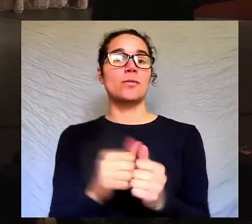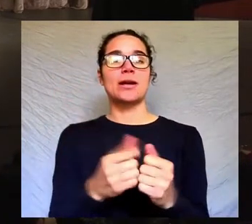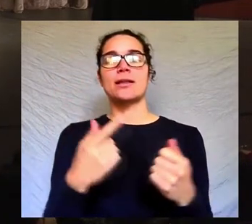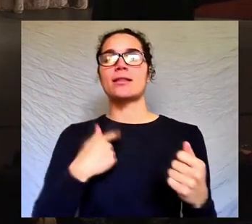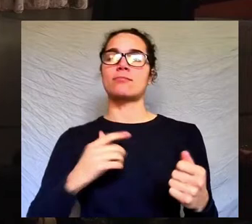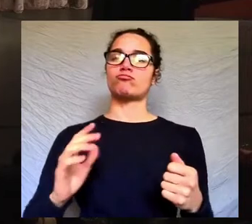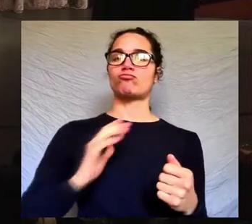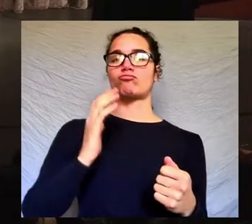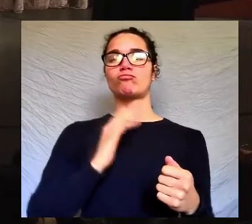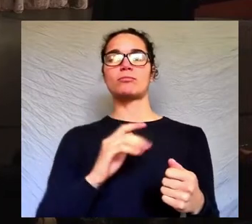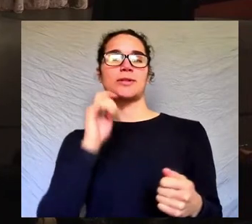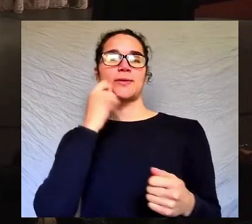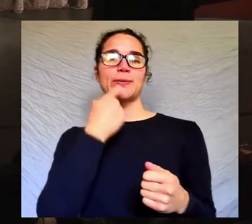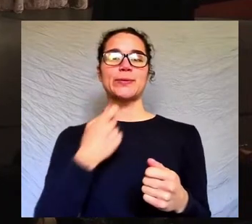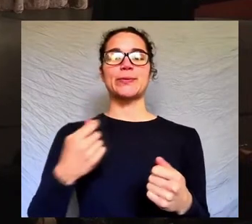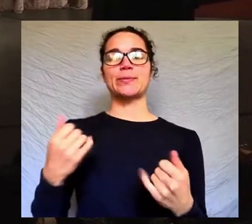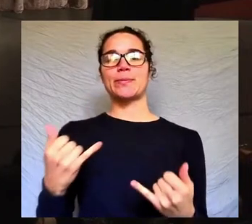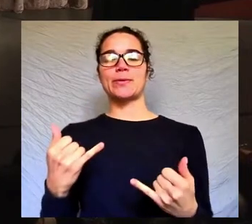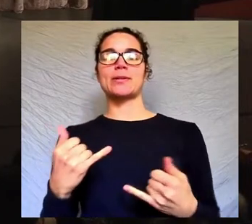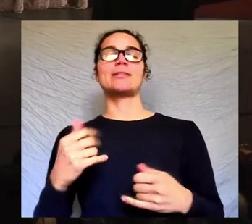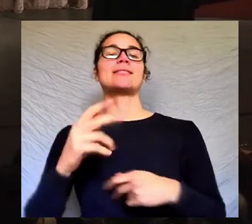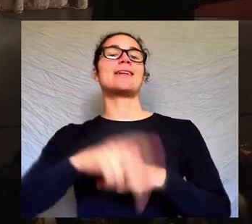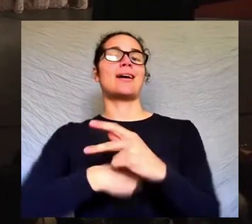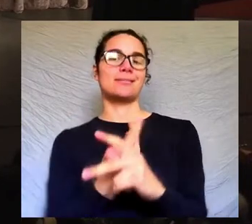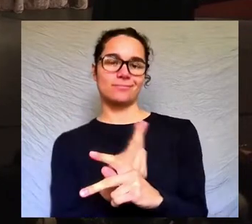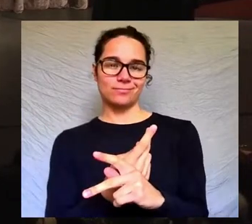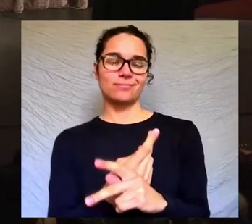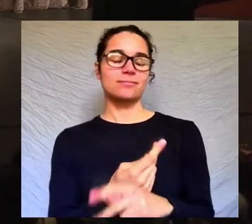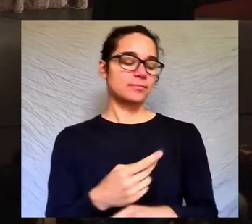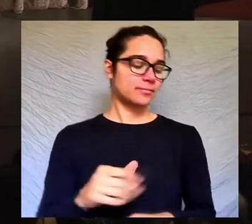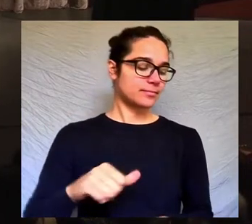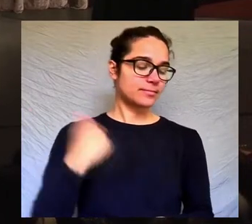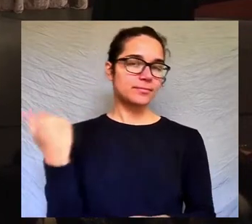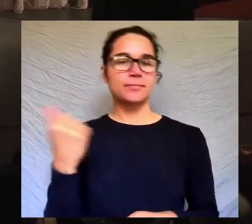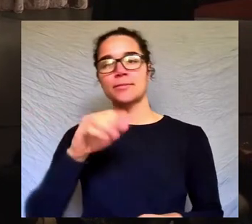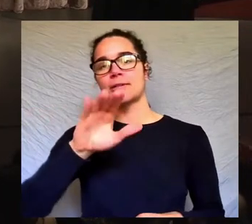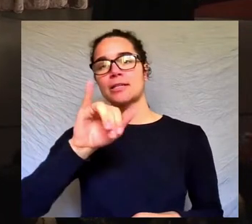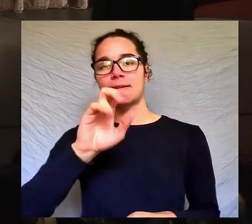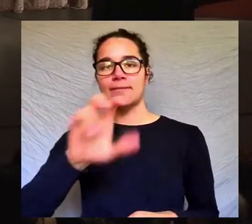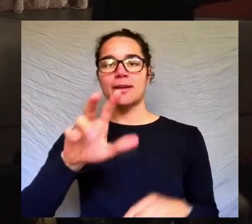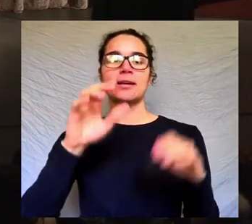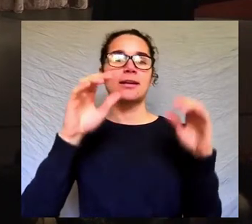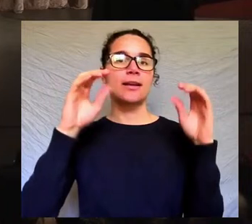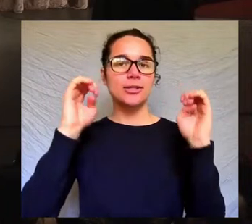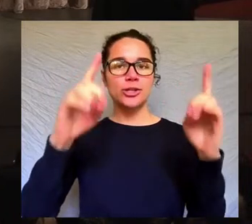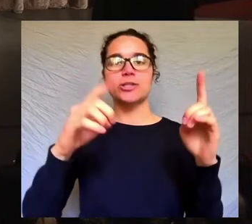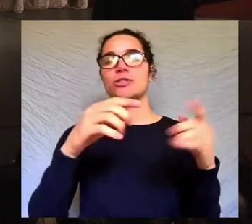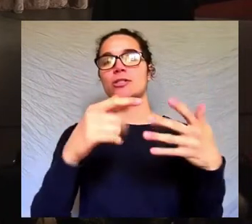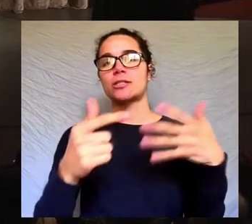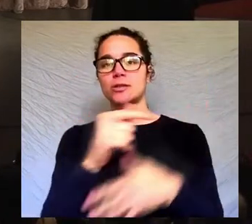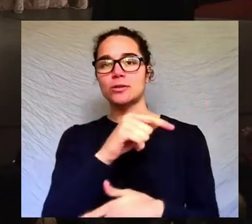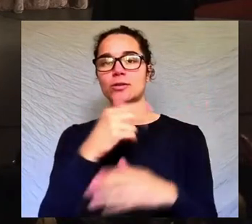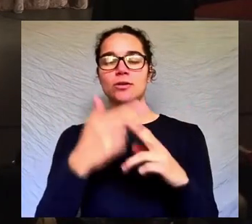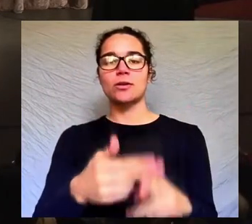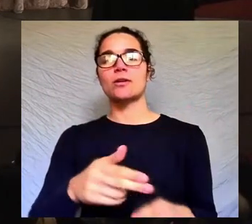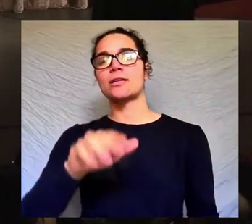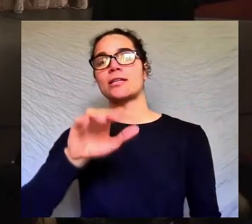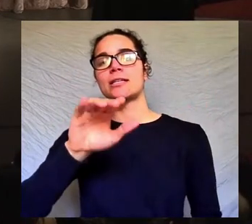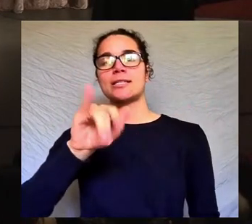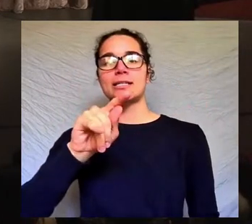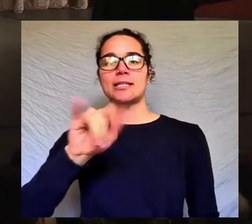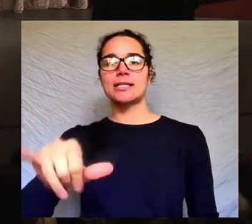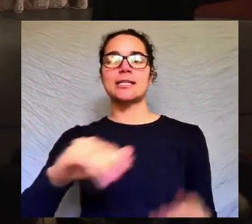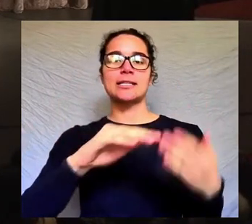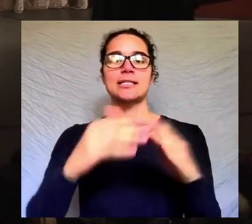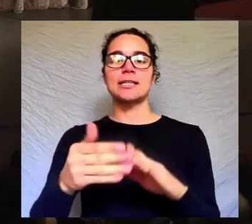style. Another civic education series is City Island, an animated video series for 6 to 9-year-olds that